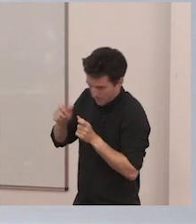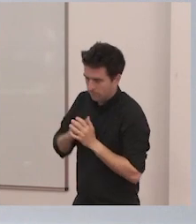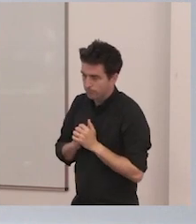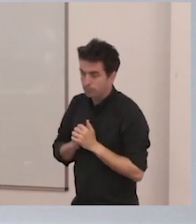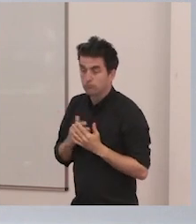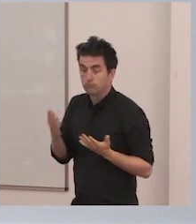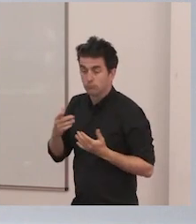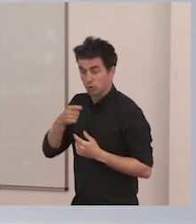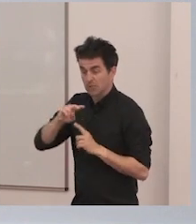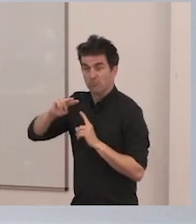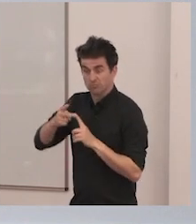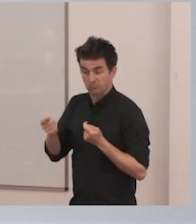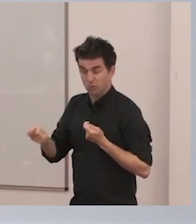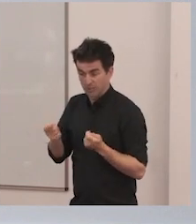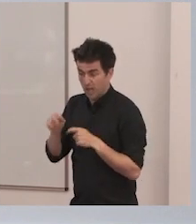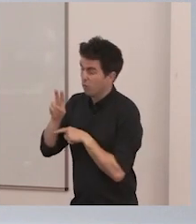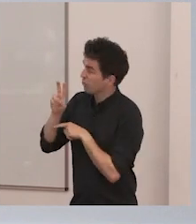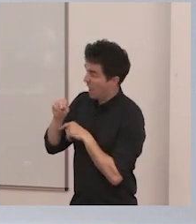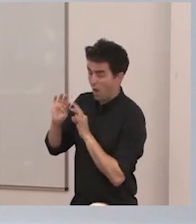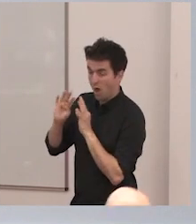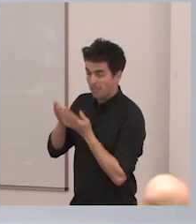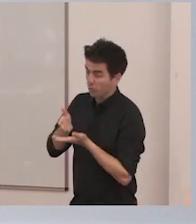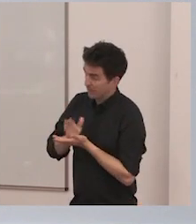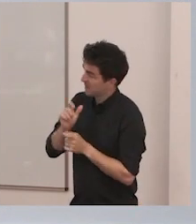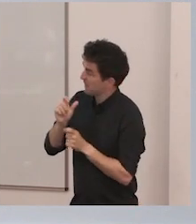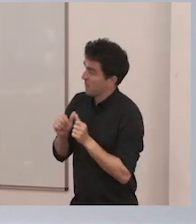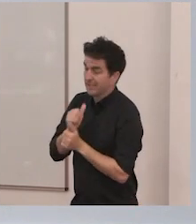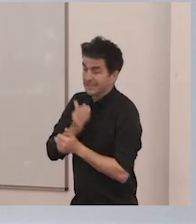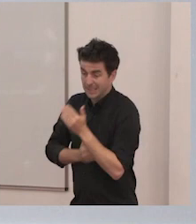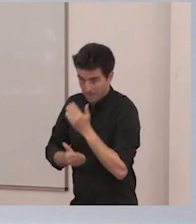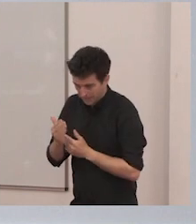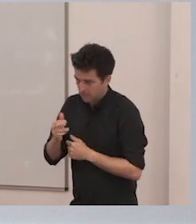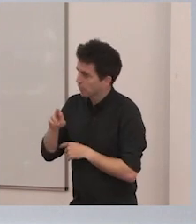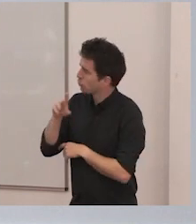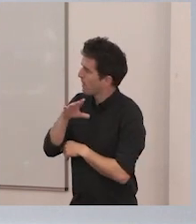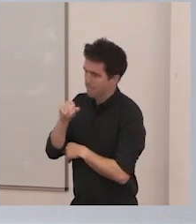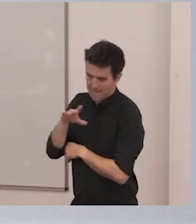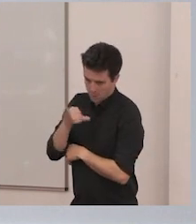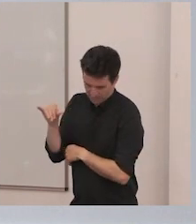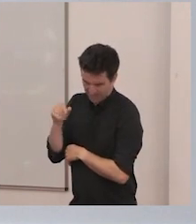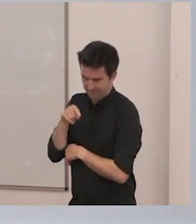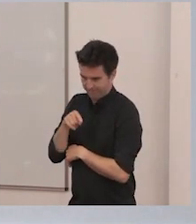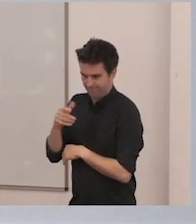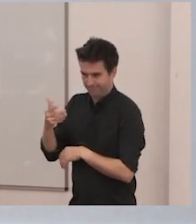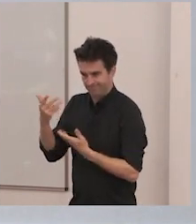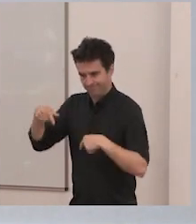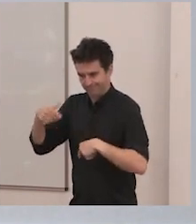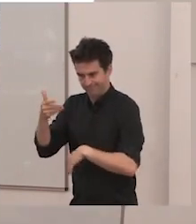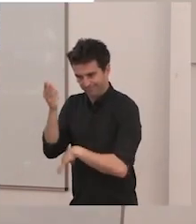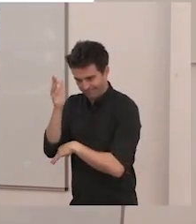and we're delighted to have you with us again in Galway, fresh out of the Conference of States Parties in New York last week. So over to you,